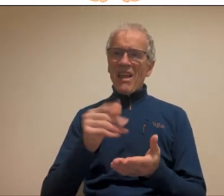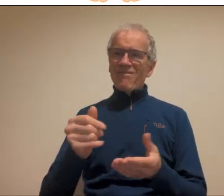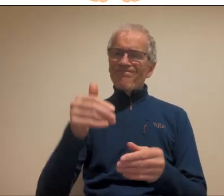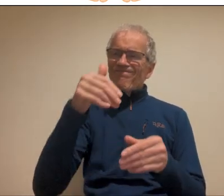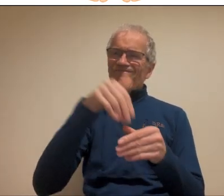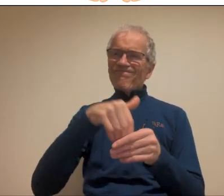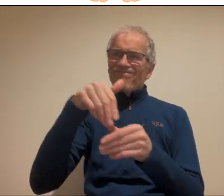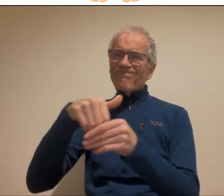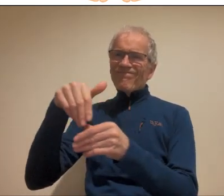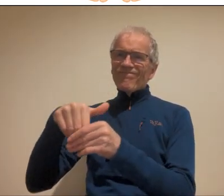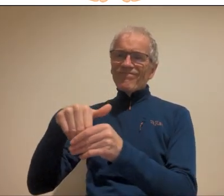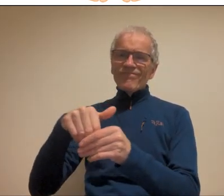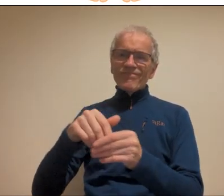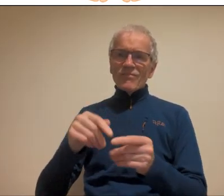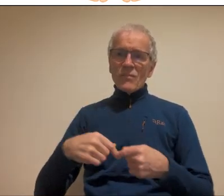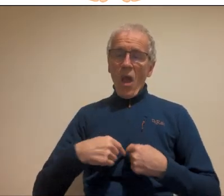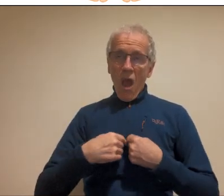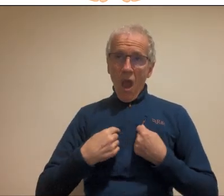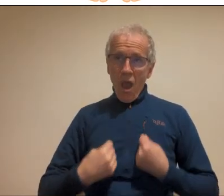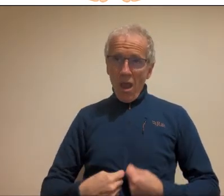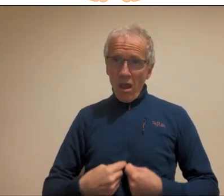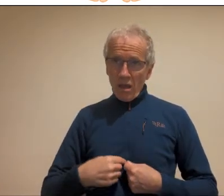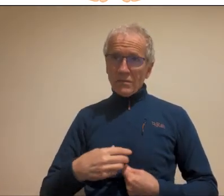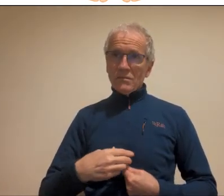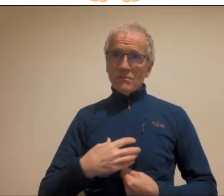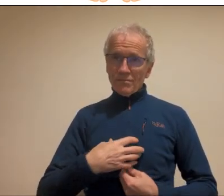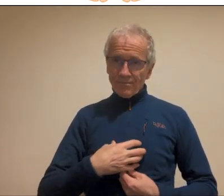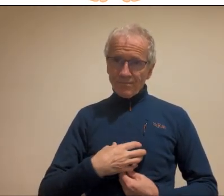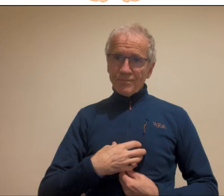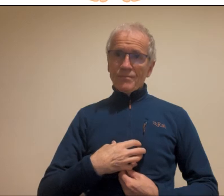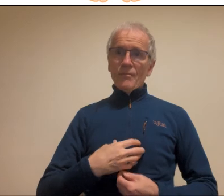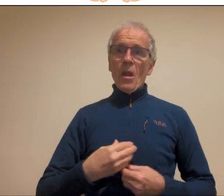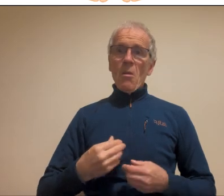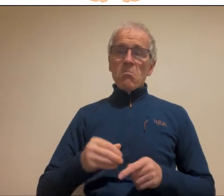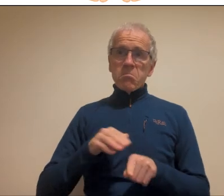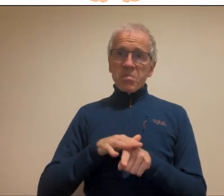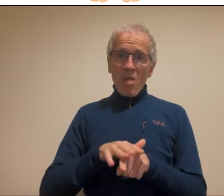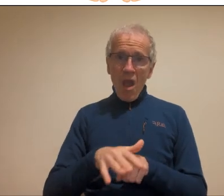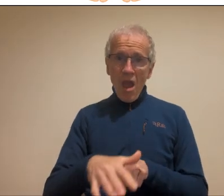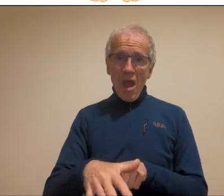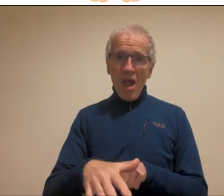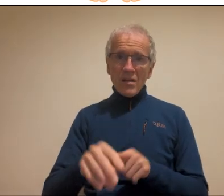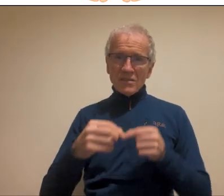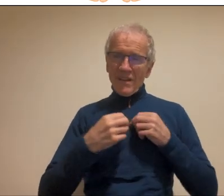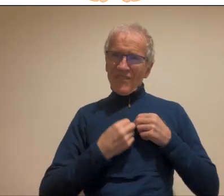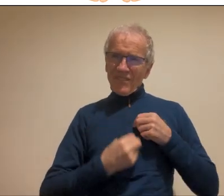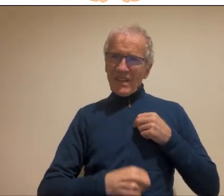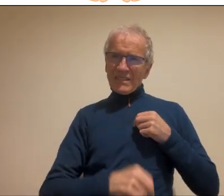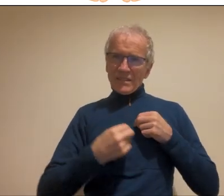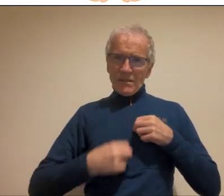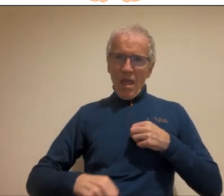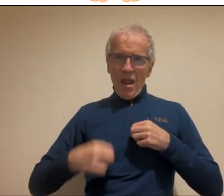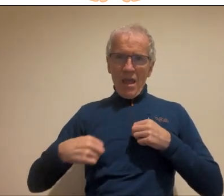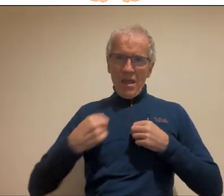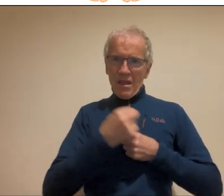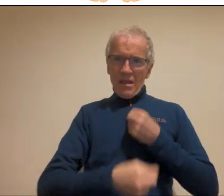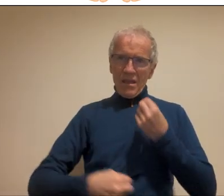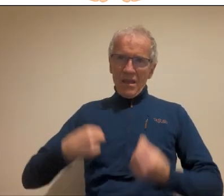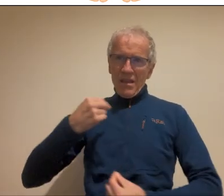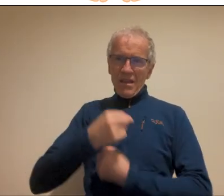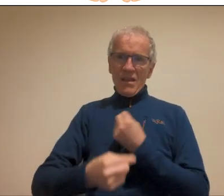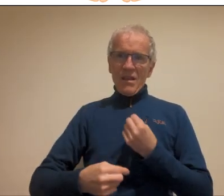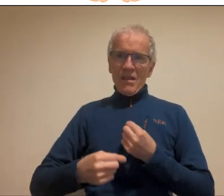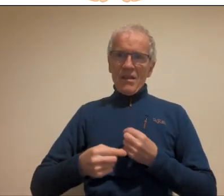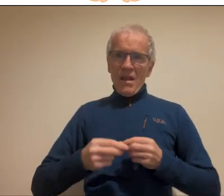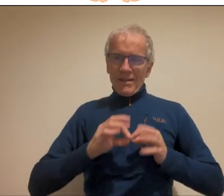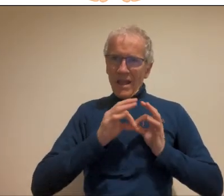The cardiovascular system consists of the heart, blood vessels, veins, arteries and capillaries,